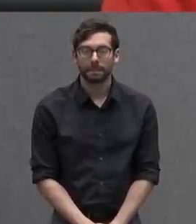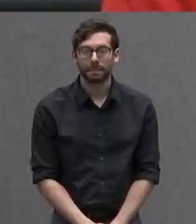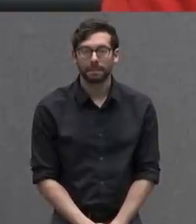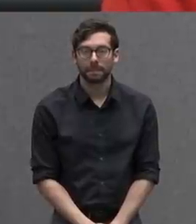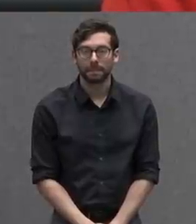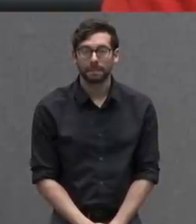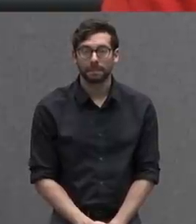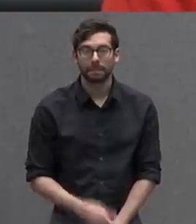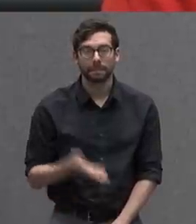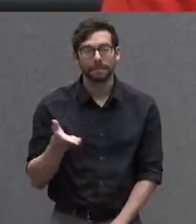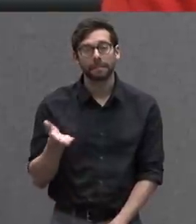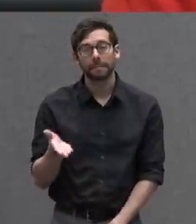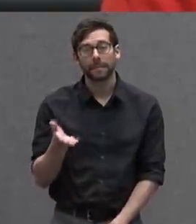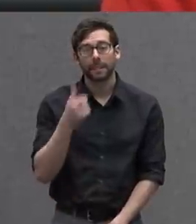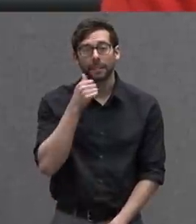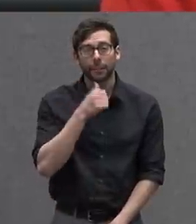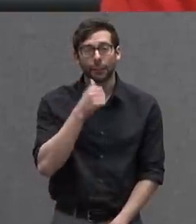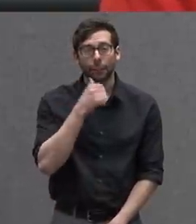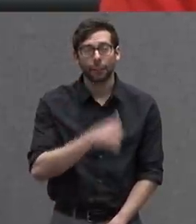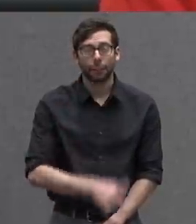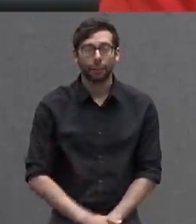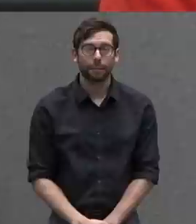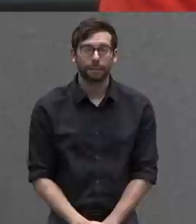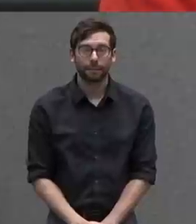Here she is.